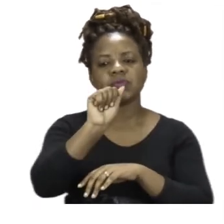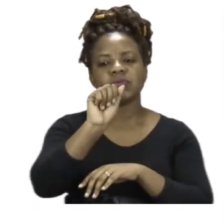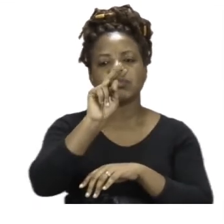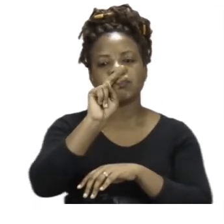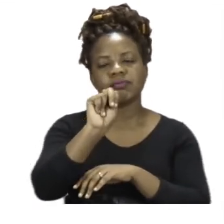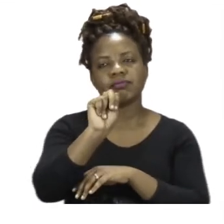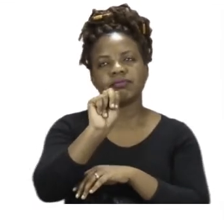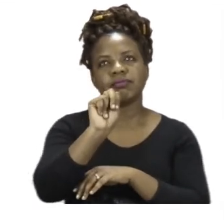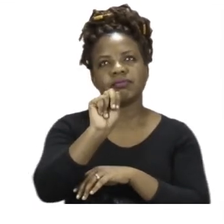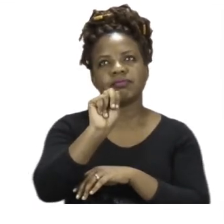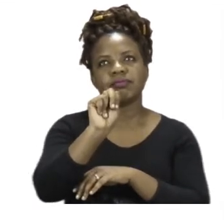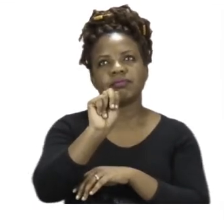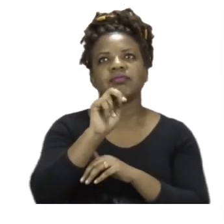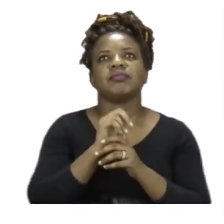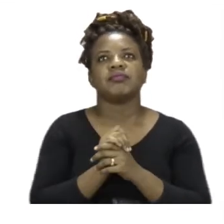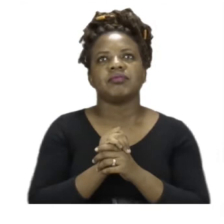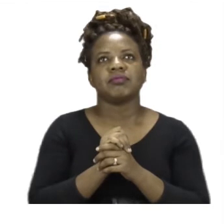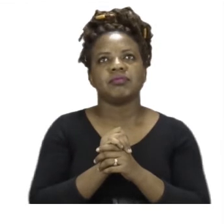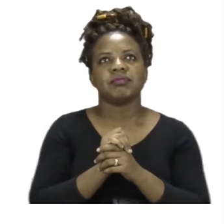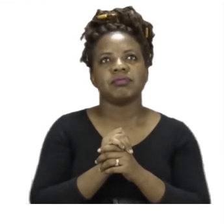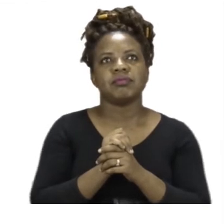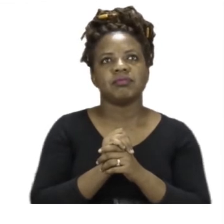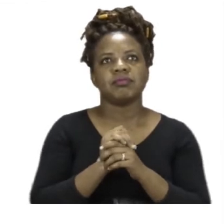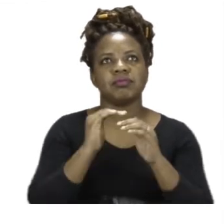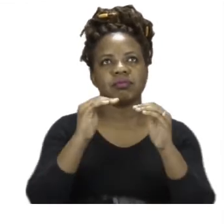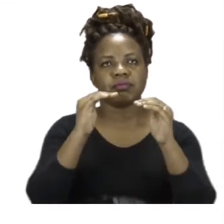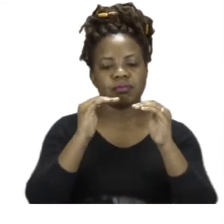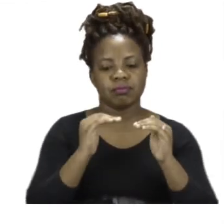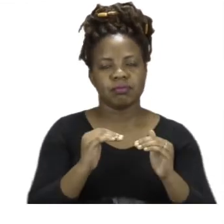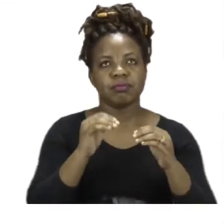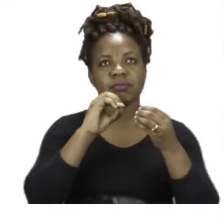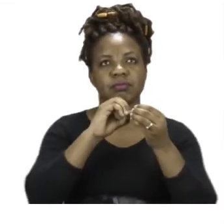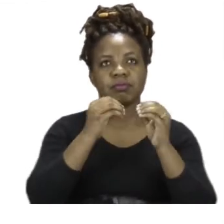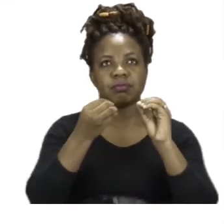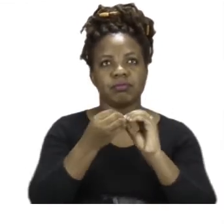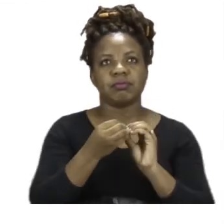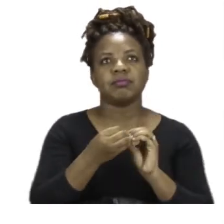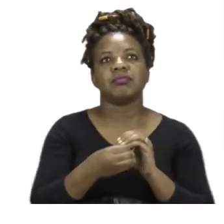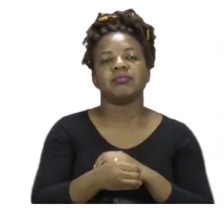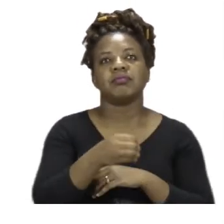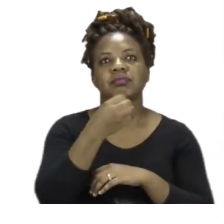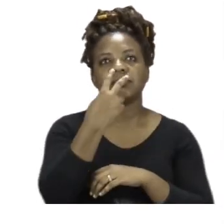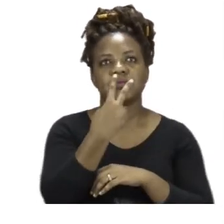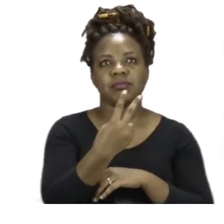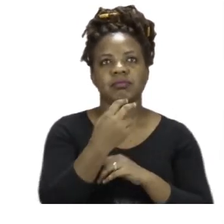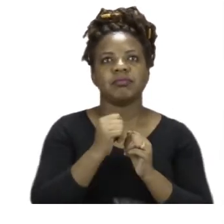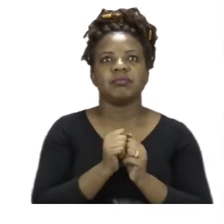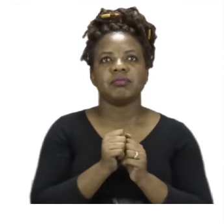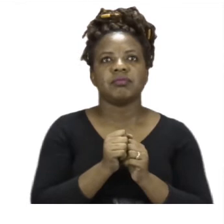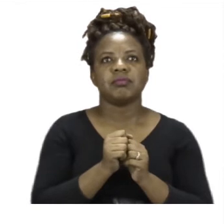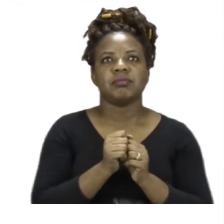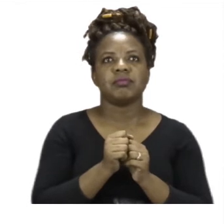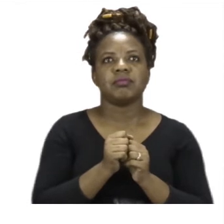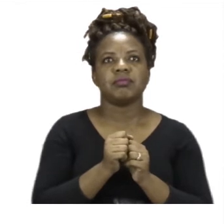When you are done with that, you are going to now move on to number two. Now for number two, you're going